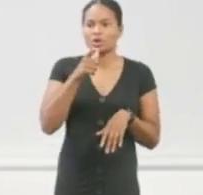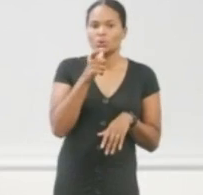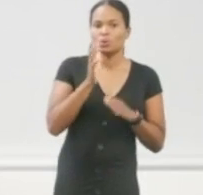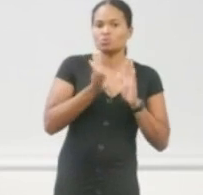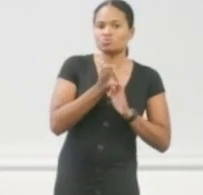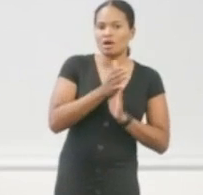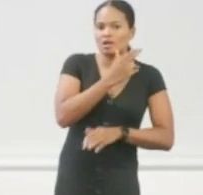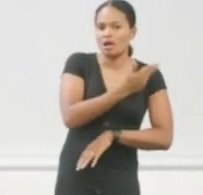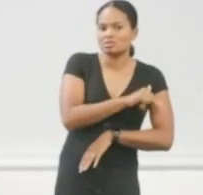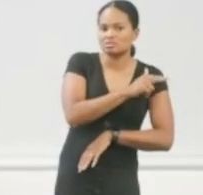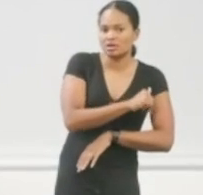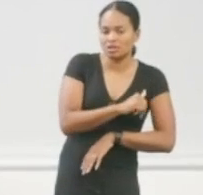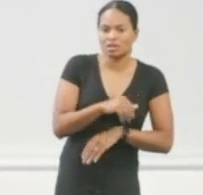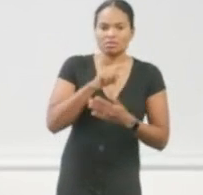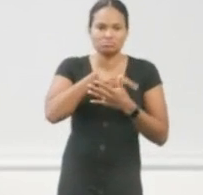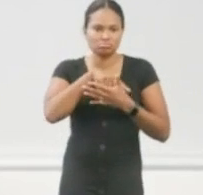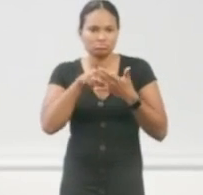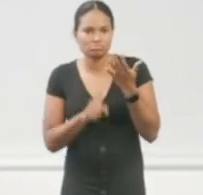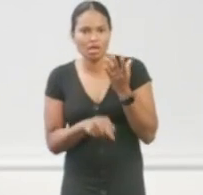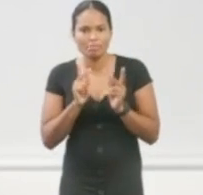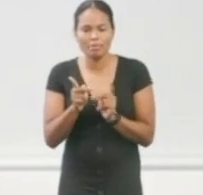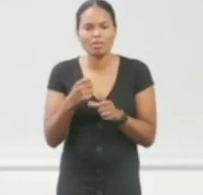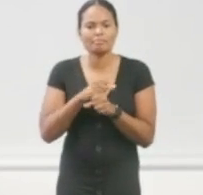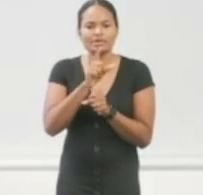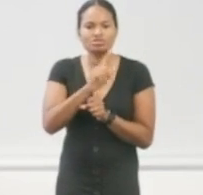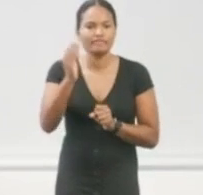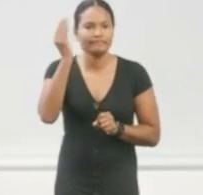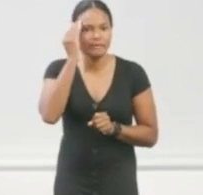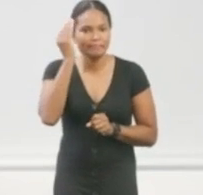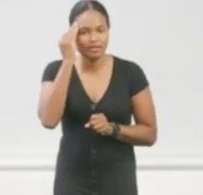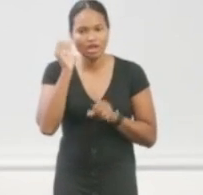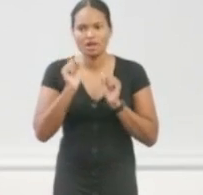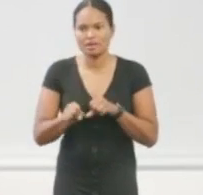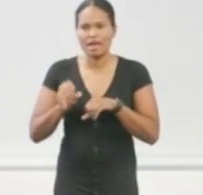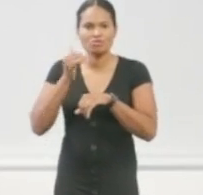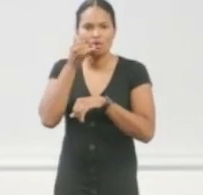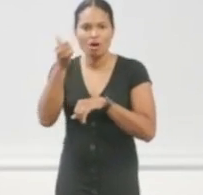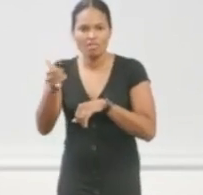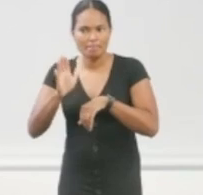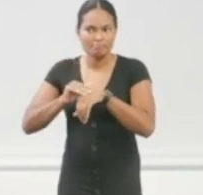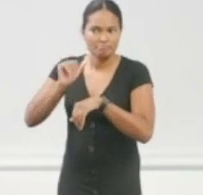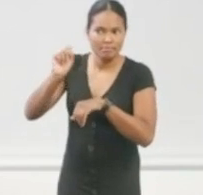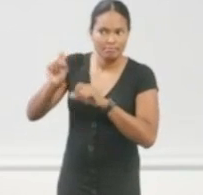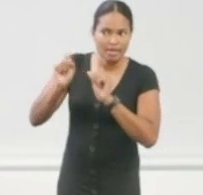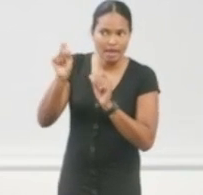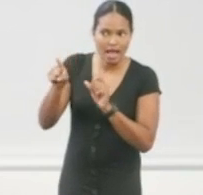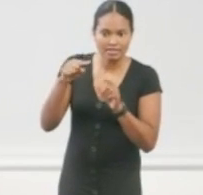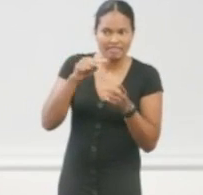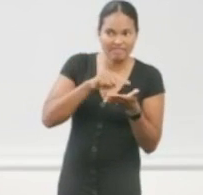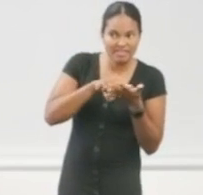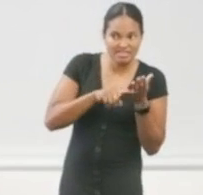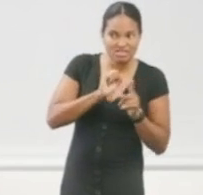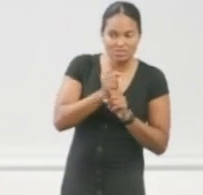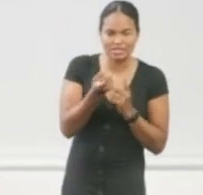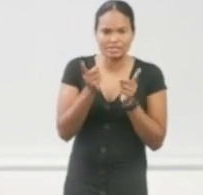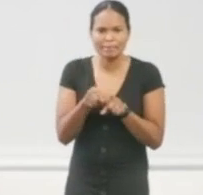make sure that you're familiar, at least enough that you can call them up and say, this is happening, who can I talk to get an